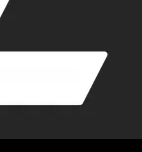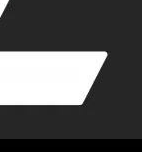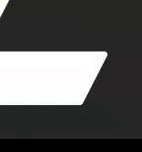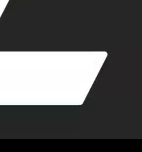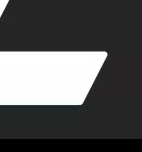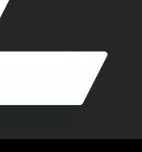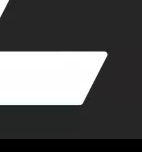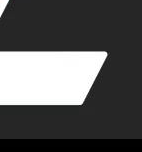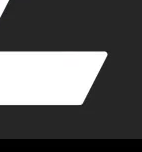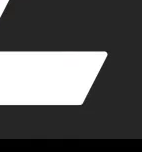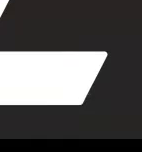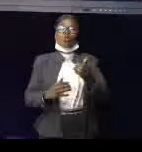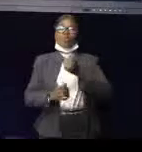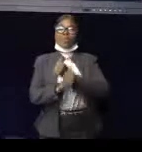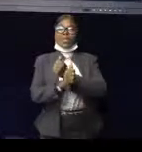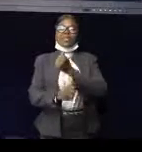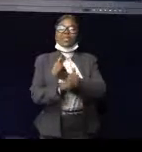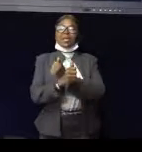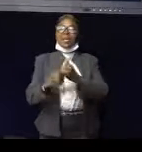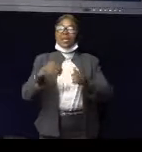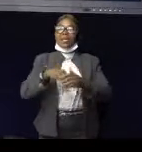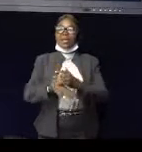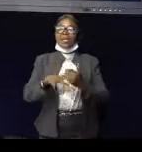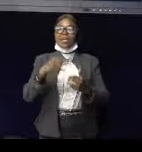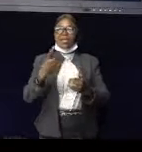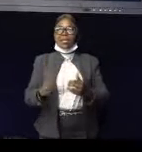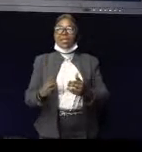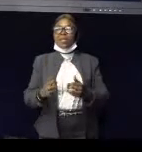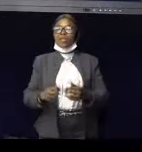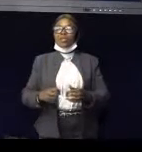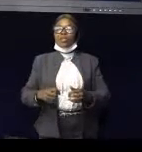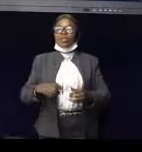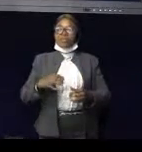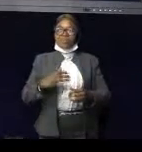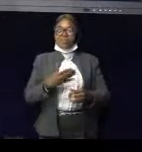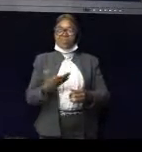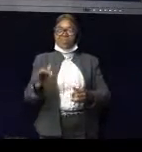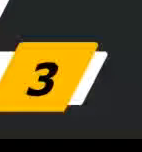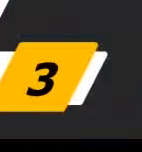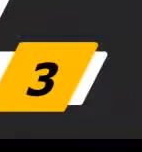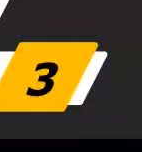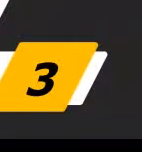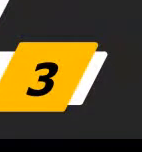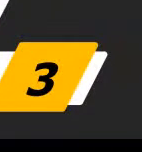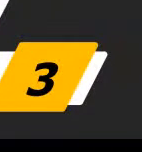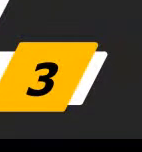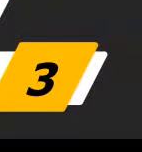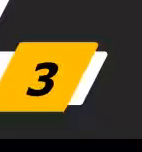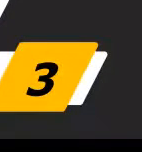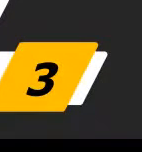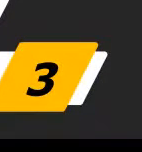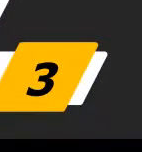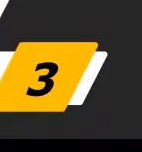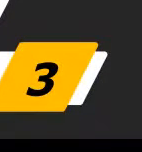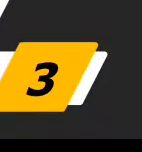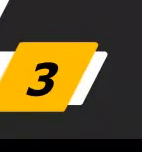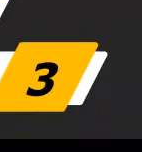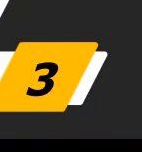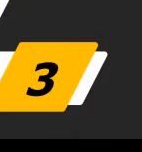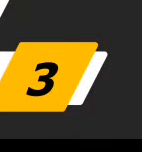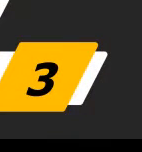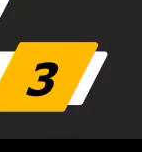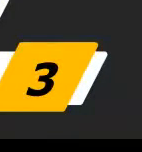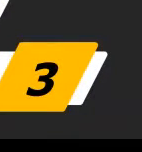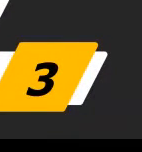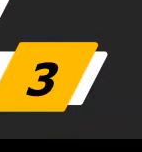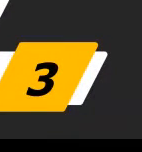STDs and AIDS. And you should be able to say the symptoms and signs of HIV, AIDS, and